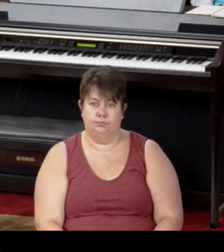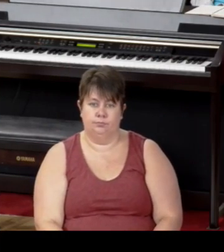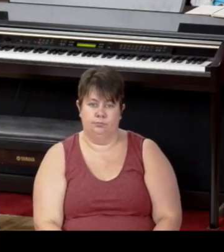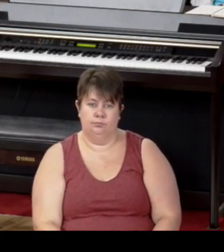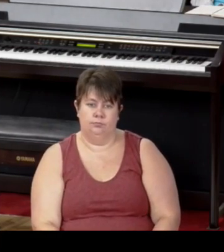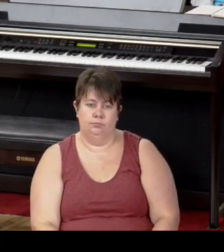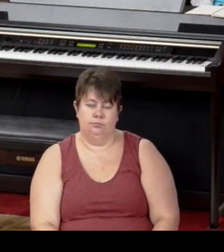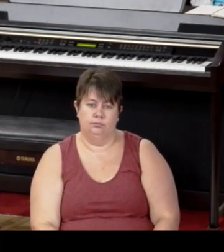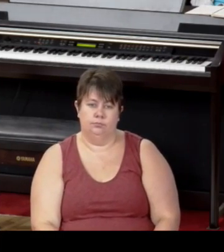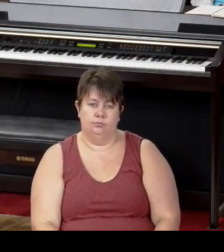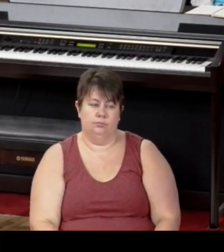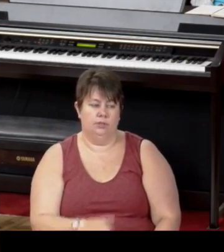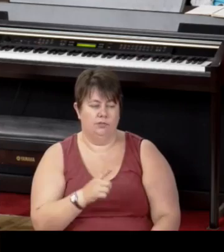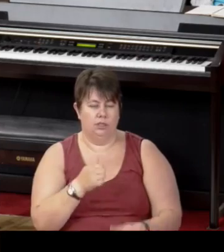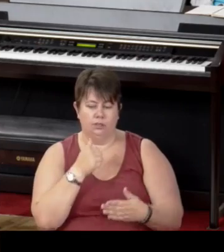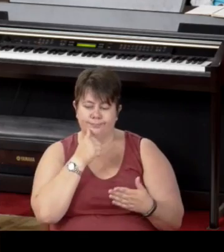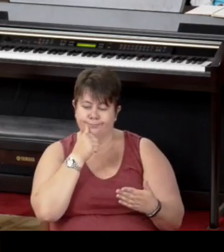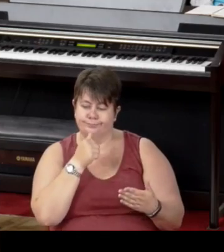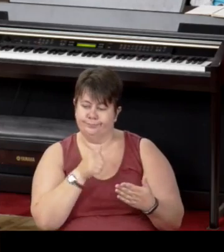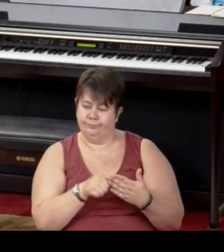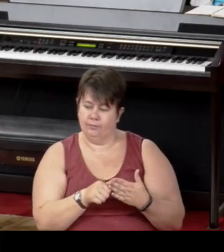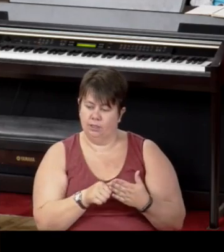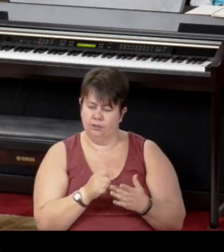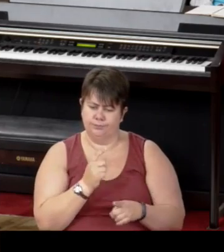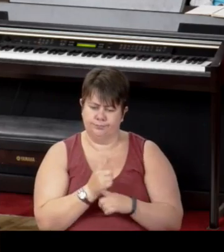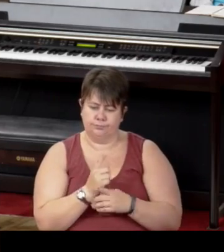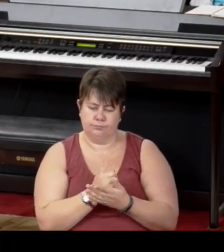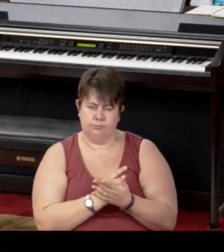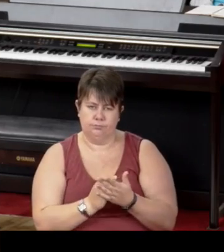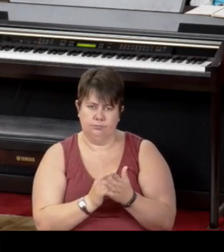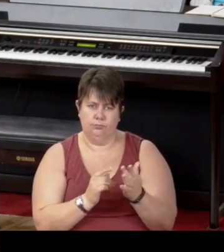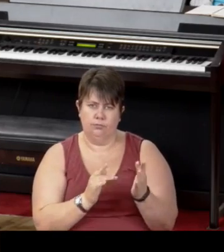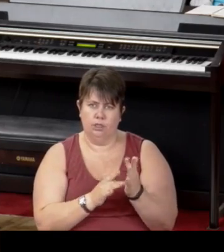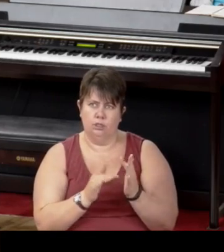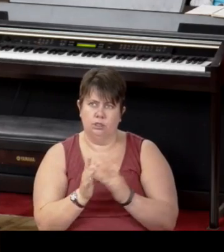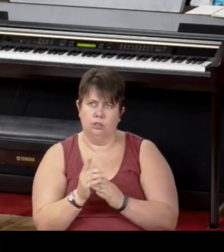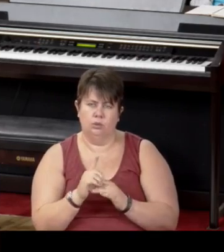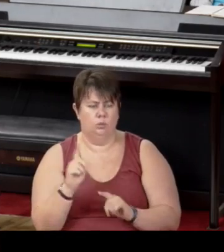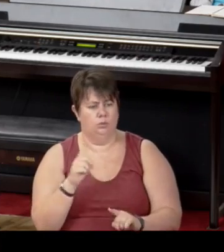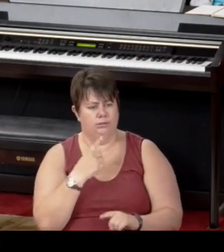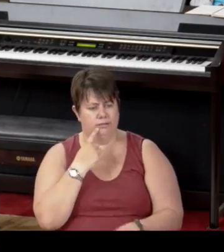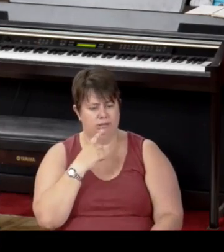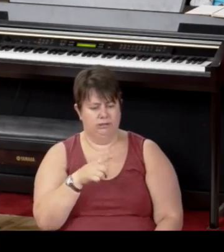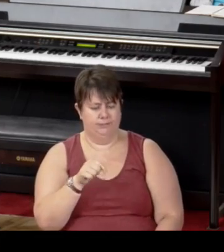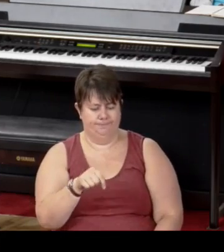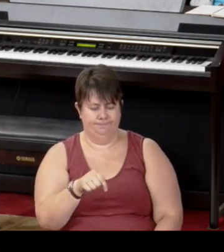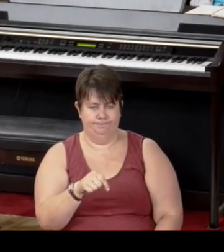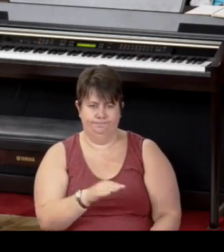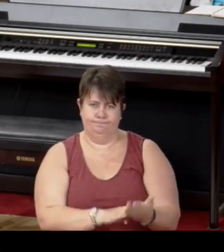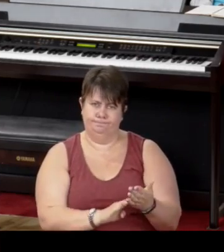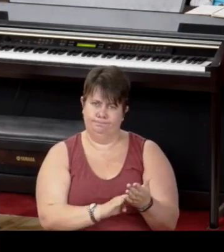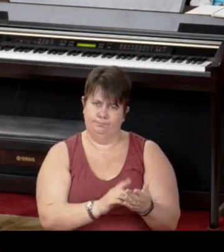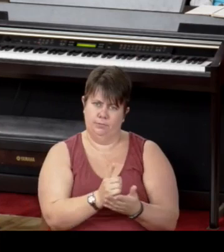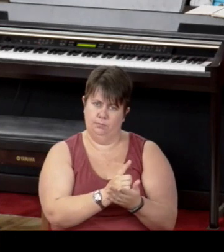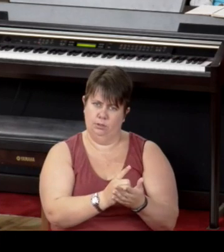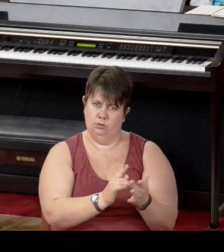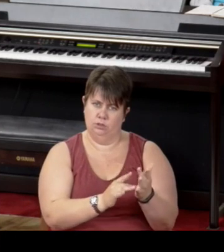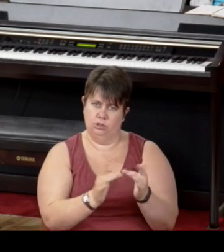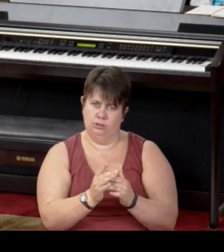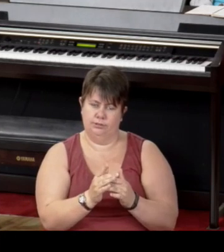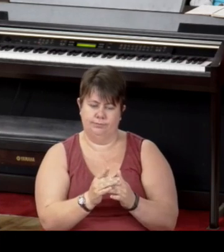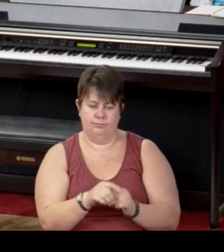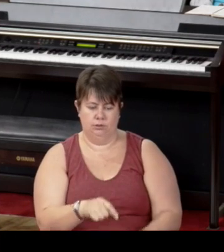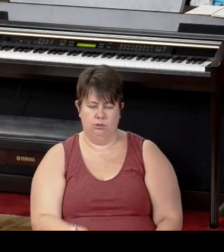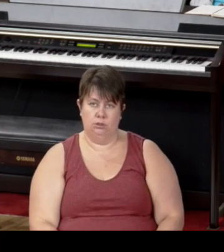So if this letter is supposed to be telling us something about Jesus, well, what does it tell us? The first thing it tells us is that he is